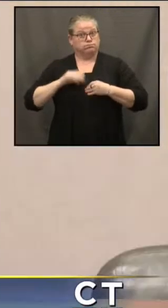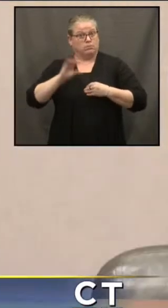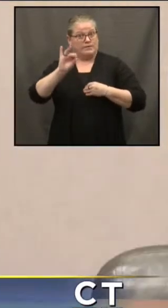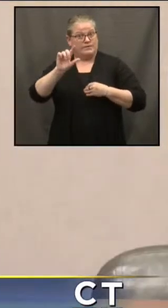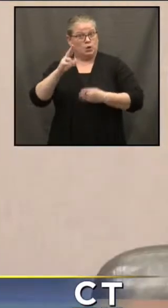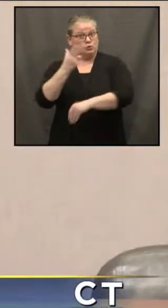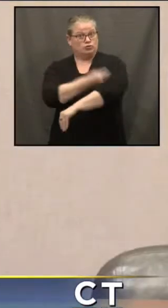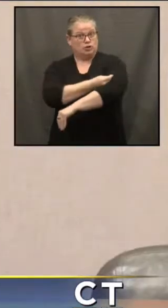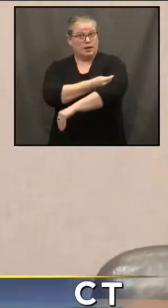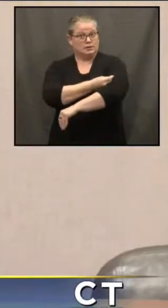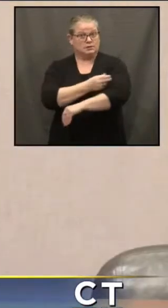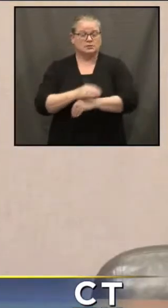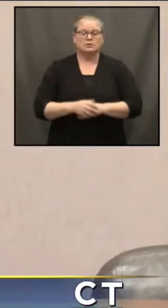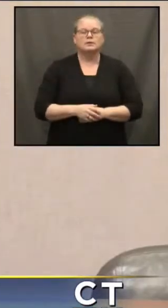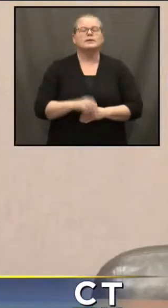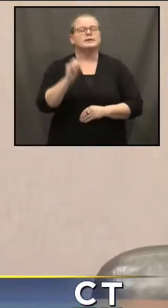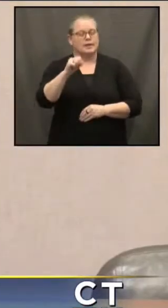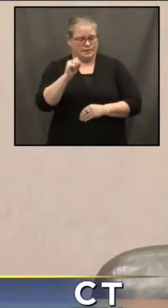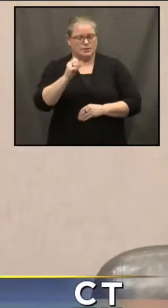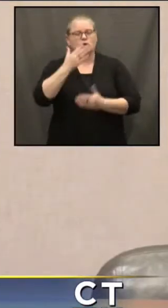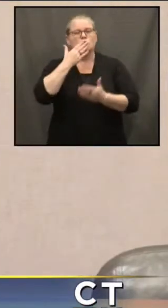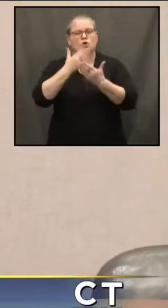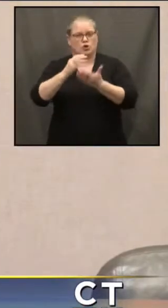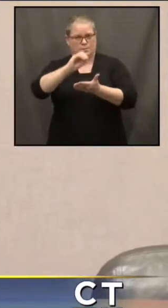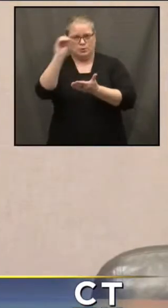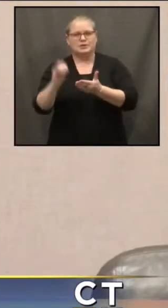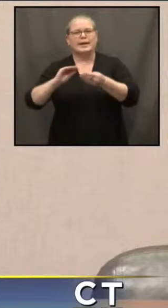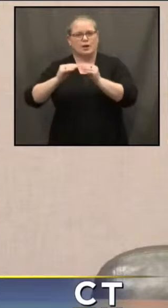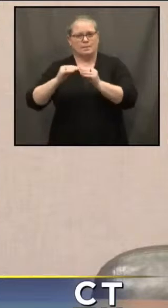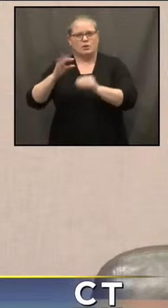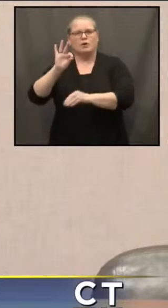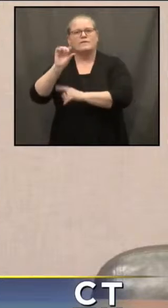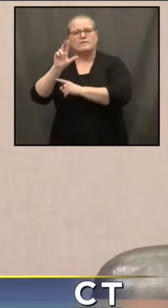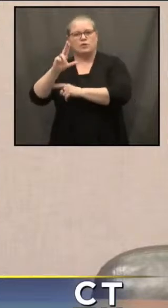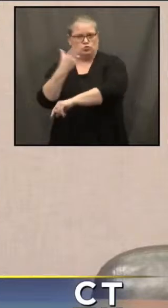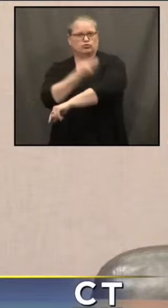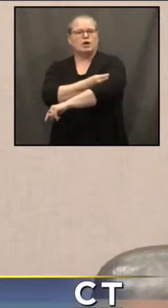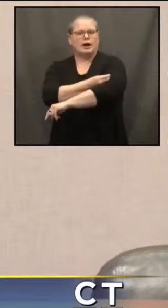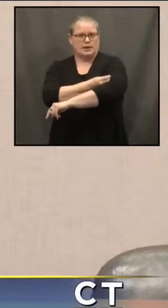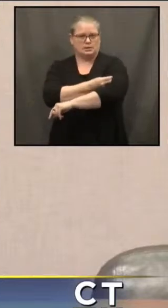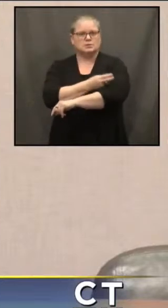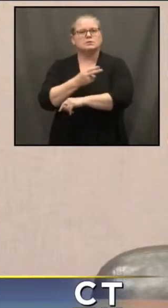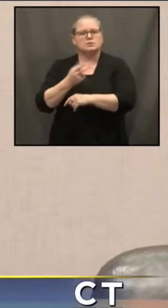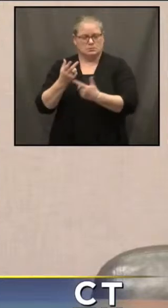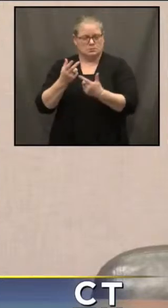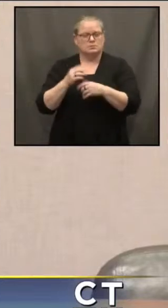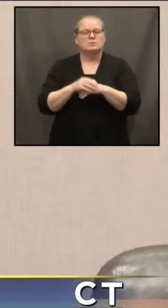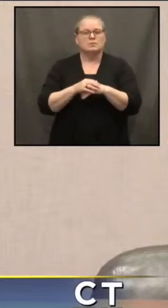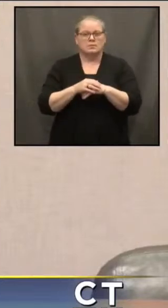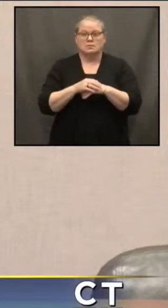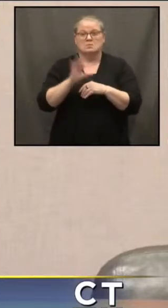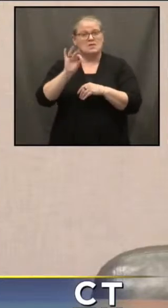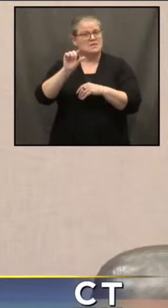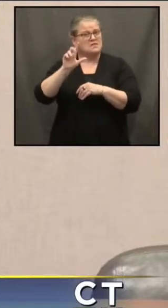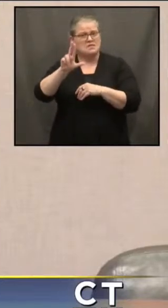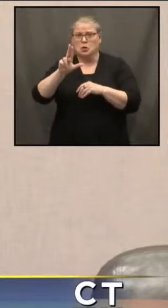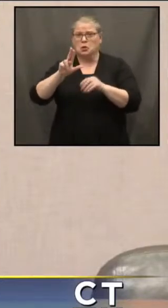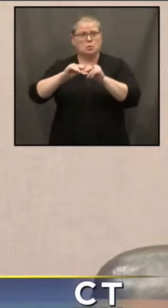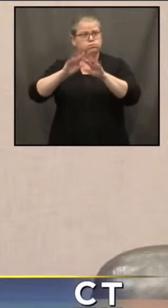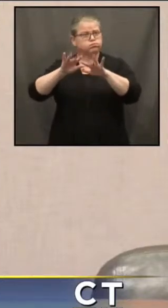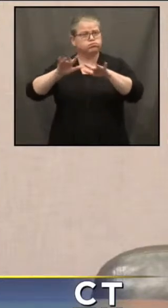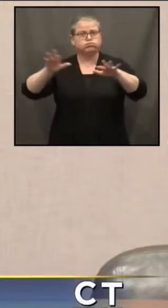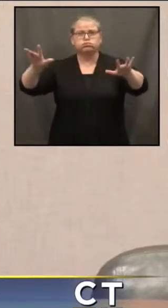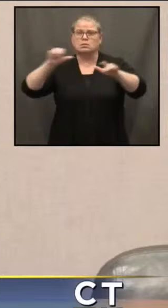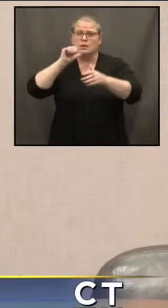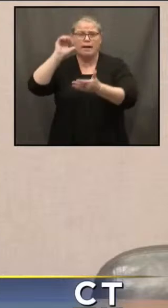good uptake of flu shots, and I would say that we can continue work in that way. We have not seen much flu circulating, and particularly